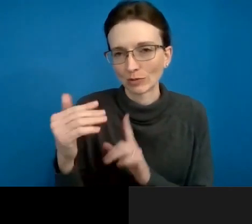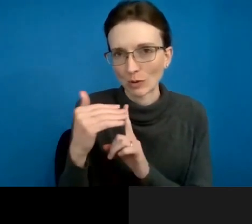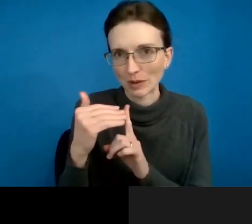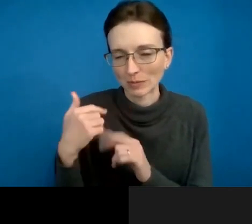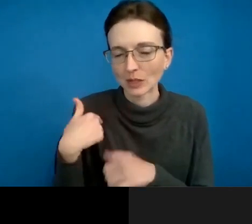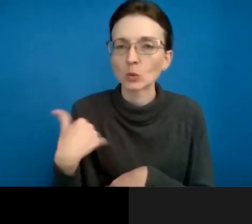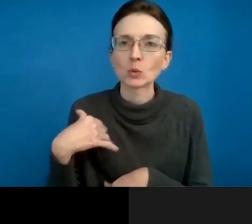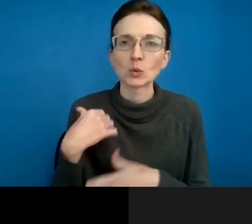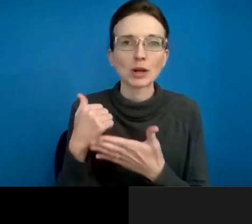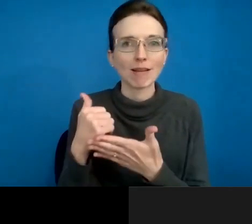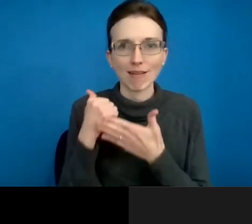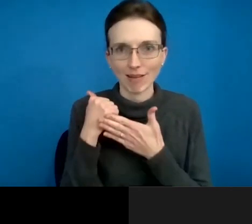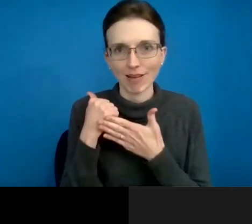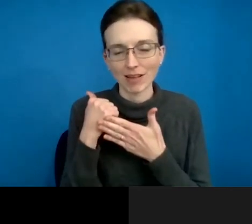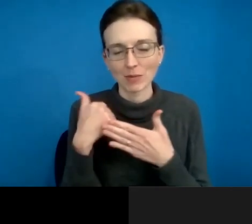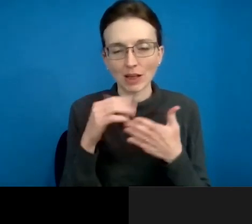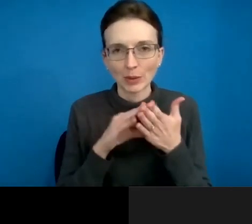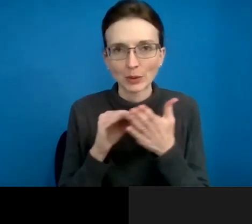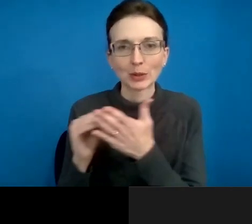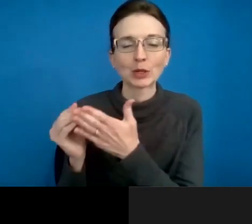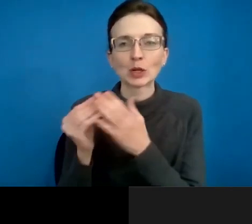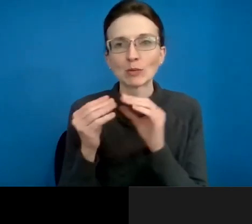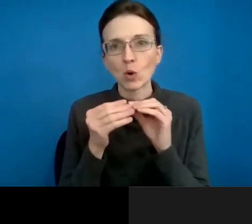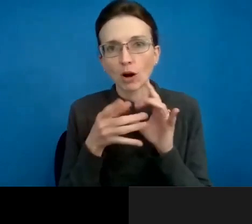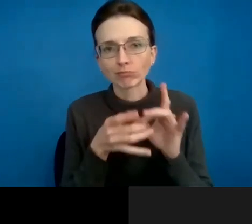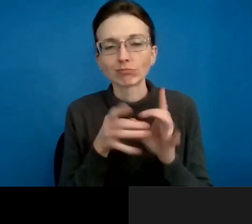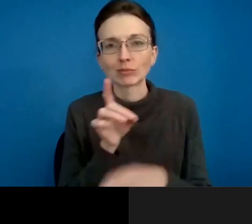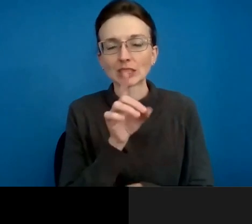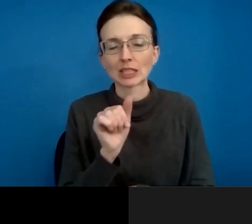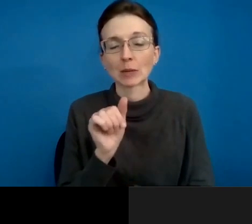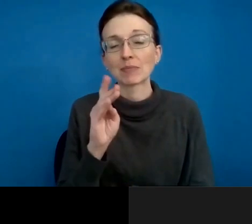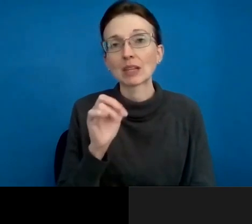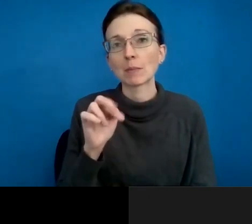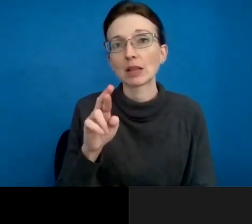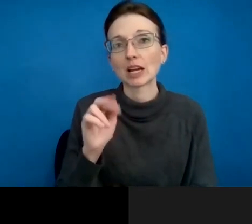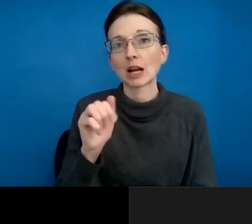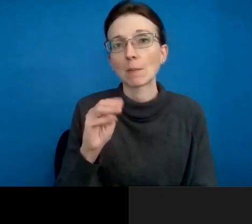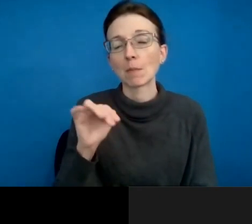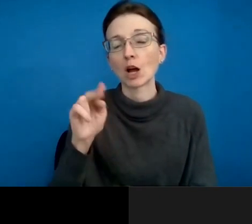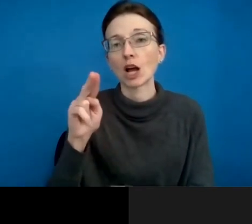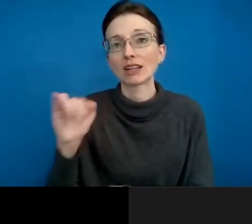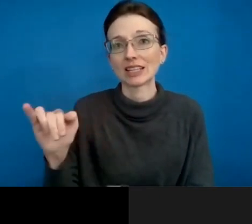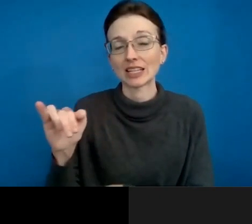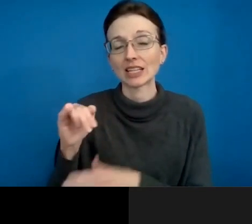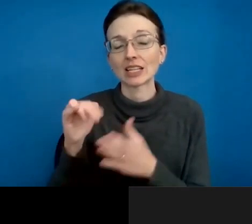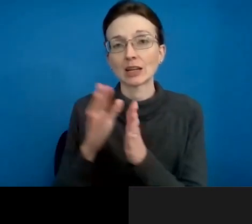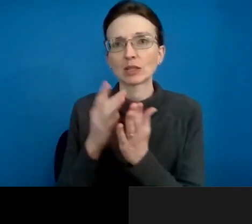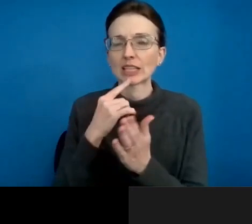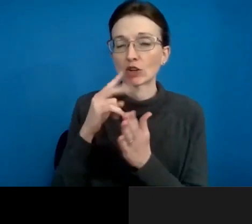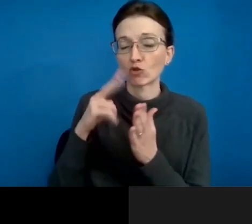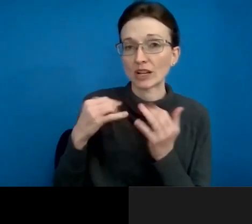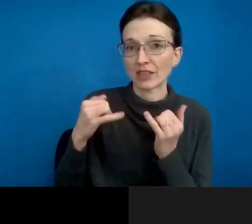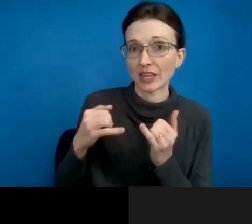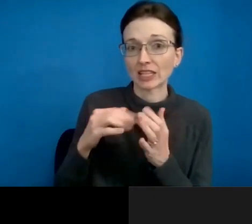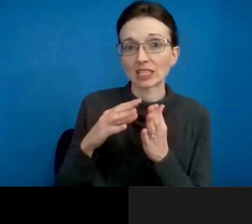been very helpful for me to learn more about disability. Blair Amani's book, Read This to Get Smarter About